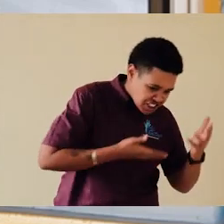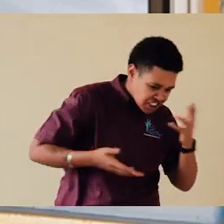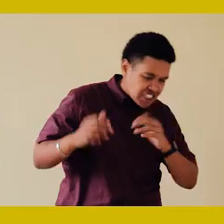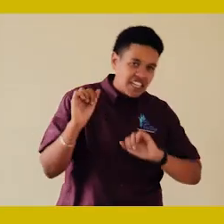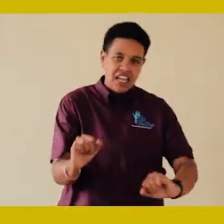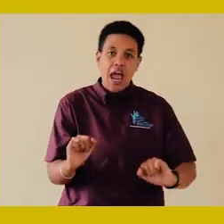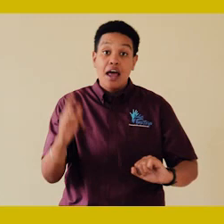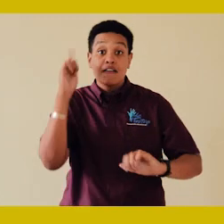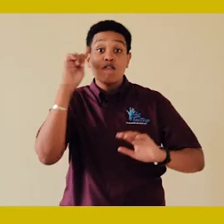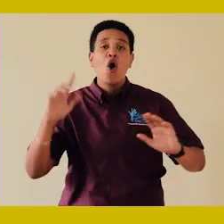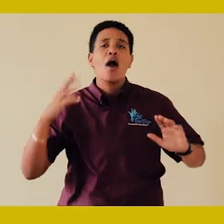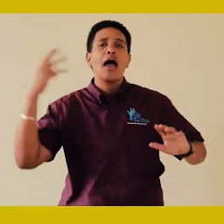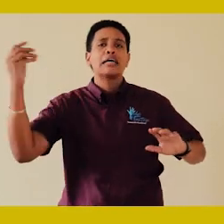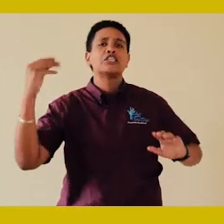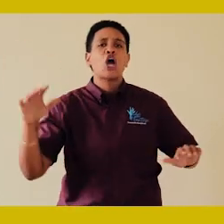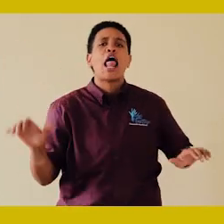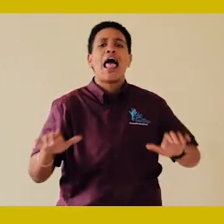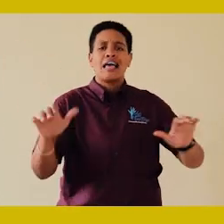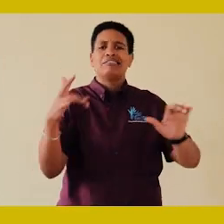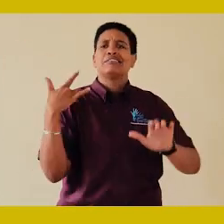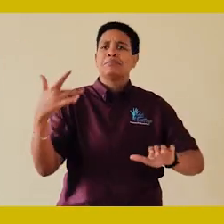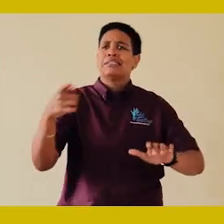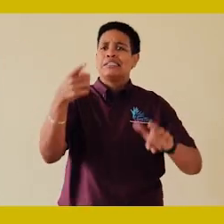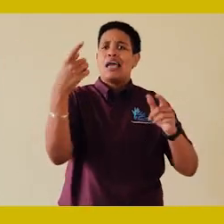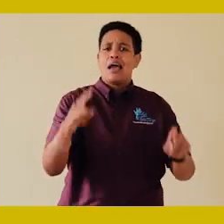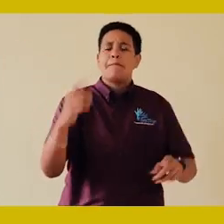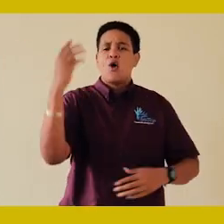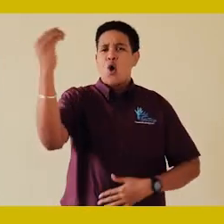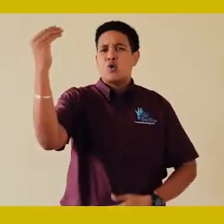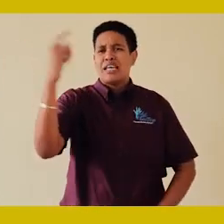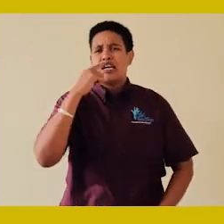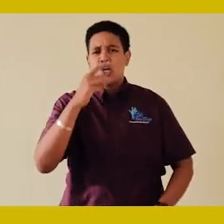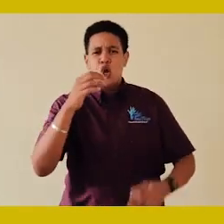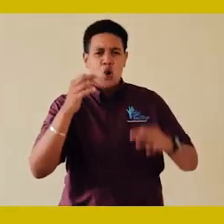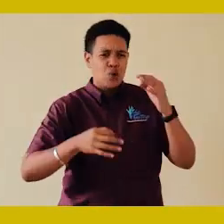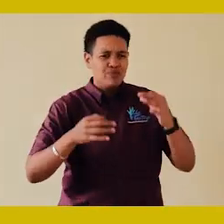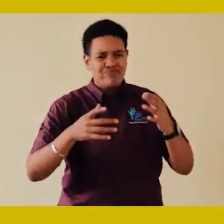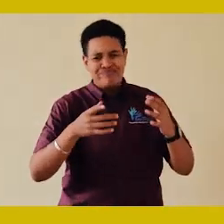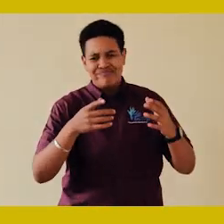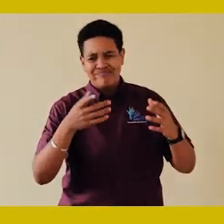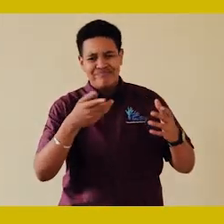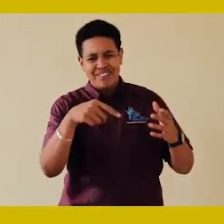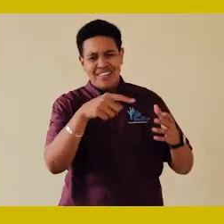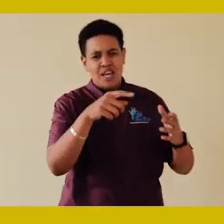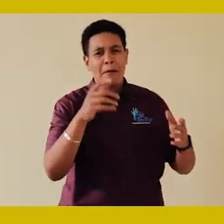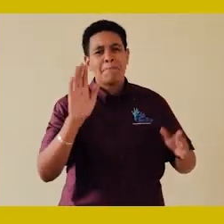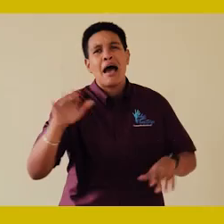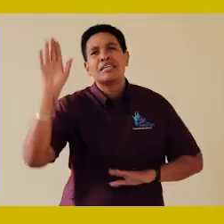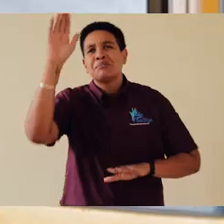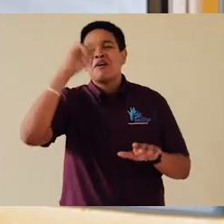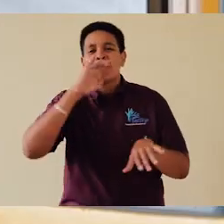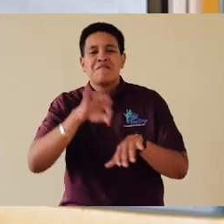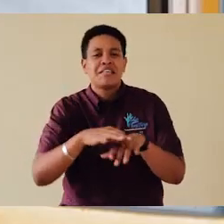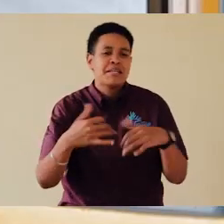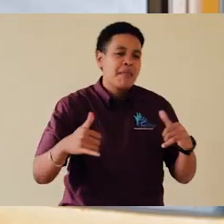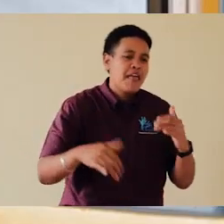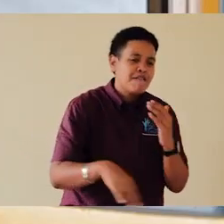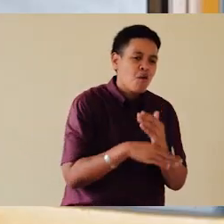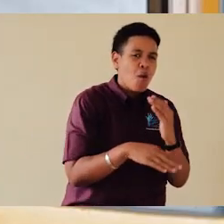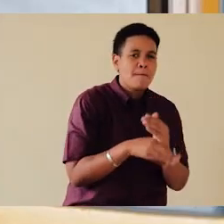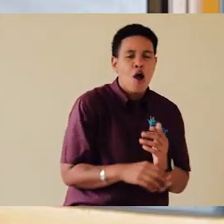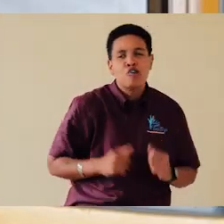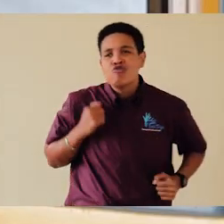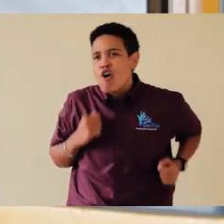forward. For the external activities that you normally have on the outside, on the courts, on the field of play and so on, such as